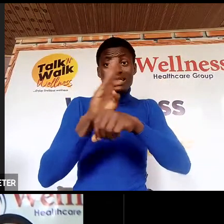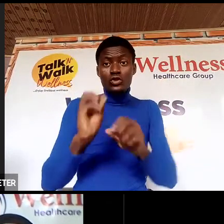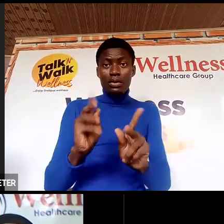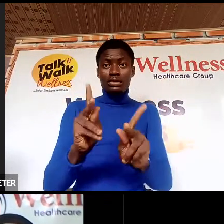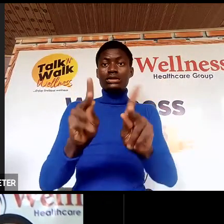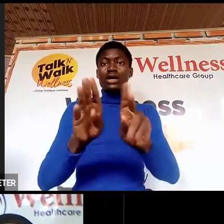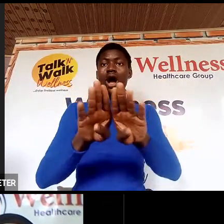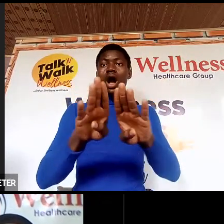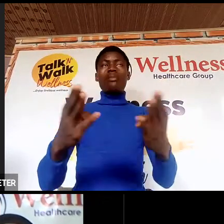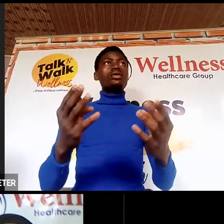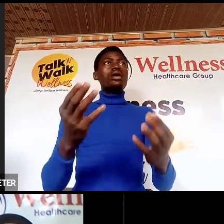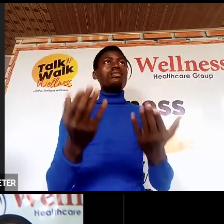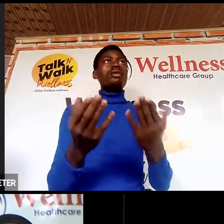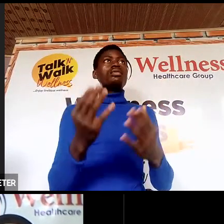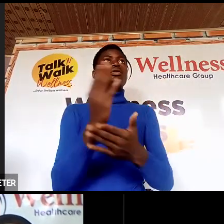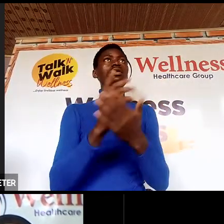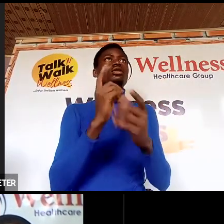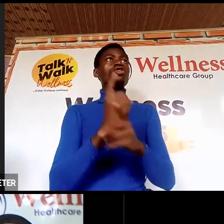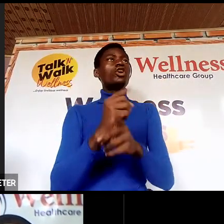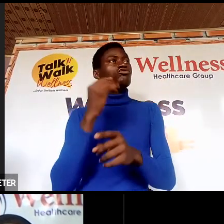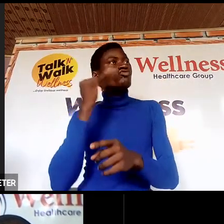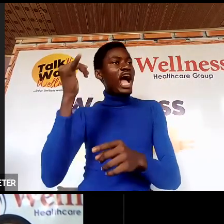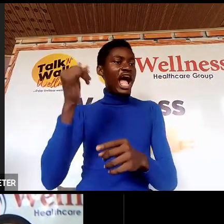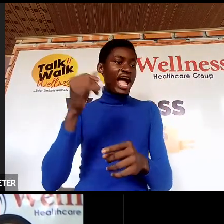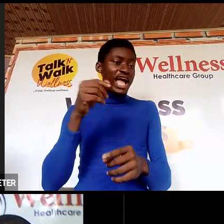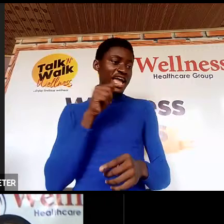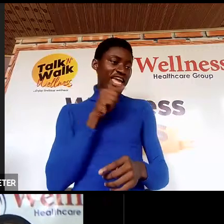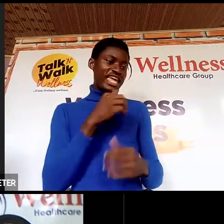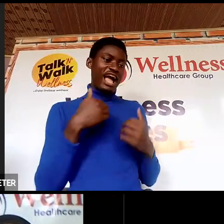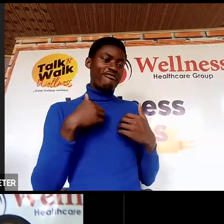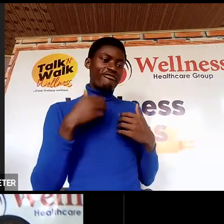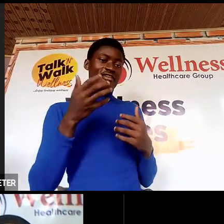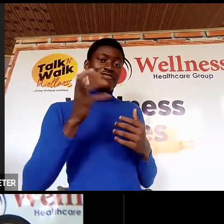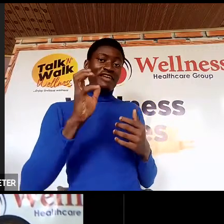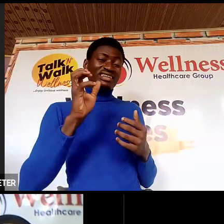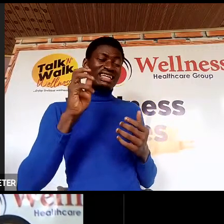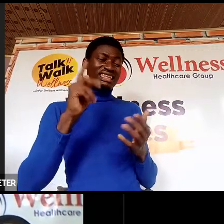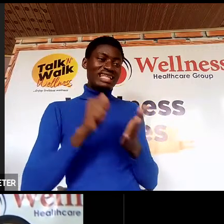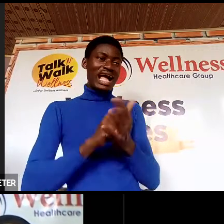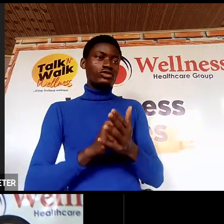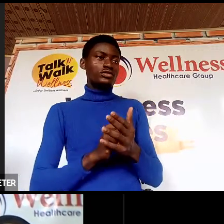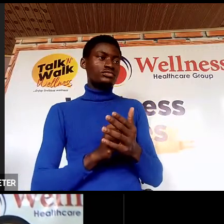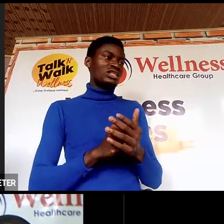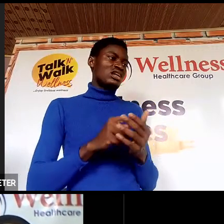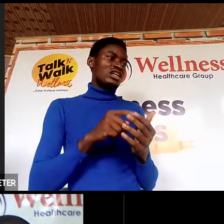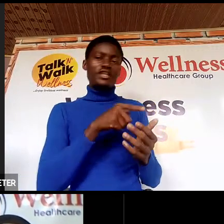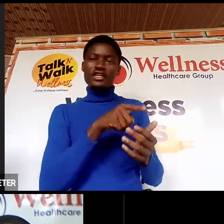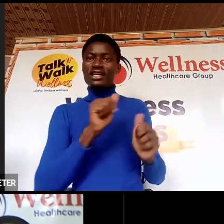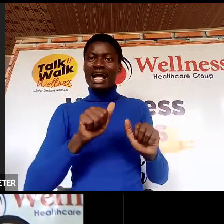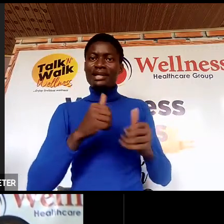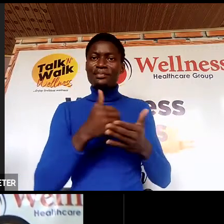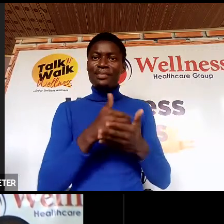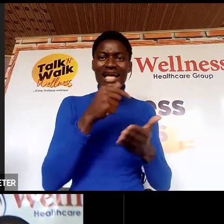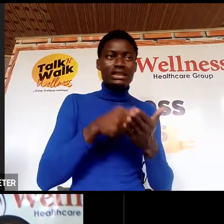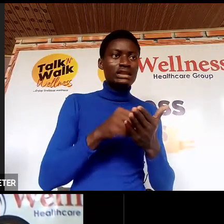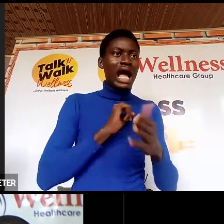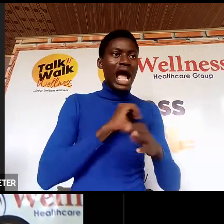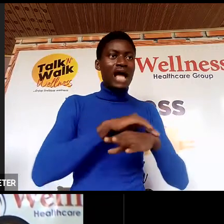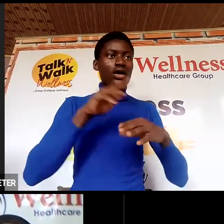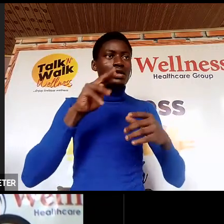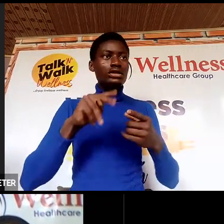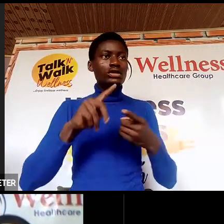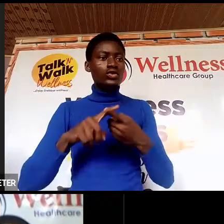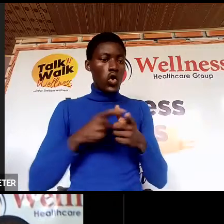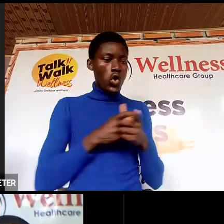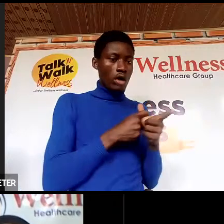can buy this and do that." I don't want to be running helter skelter. I want to be able to go back to my fallback money. We take that money and use it